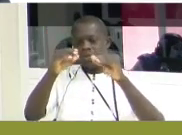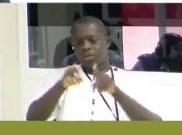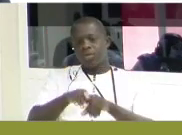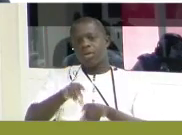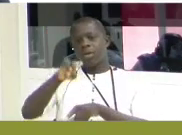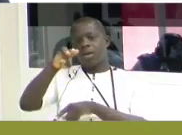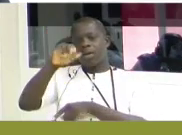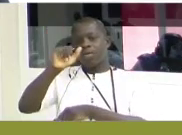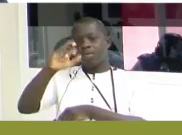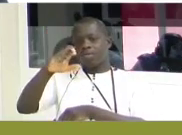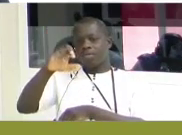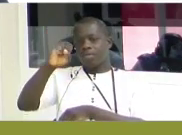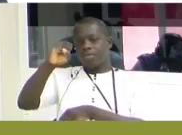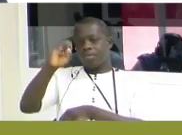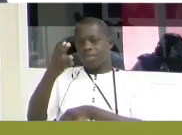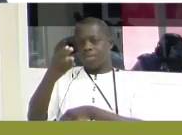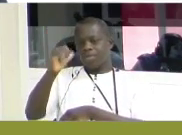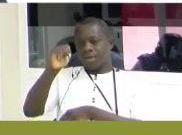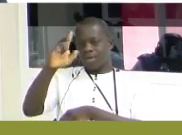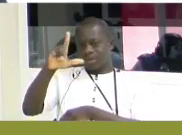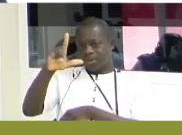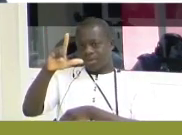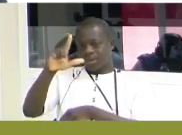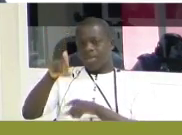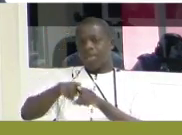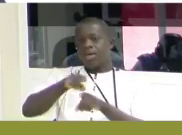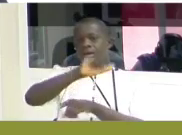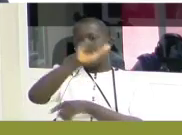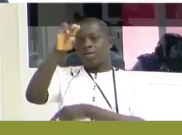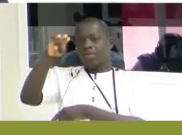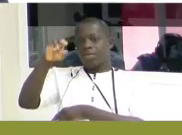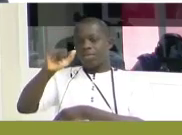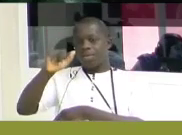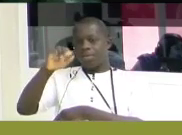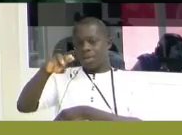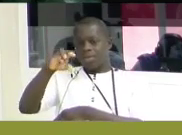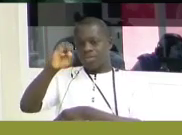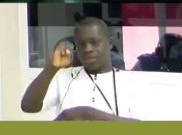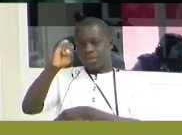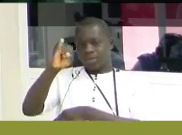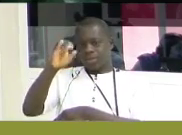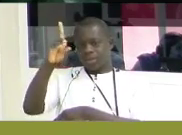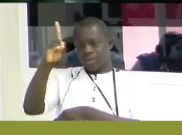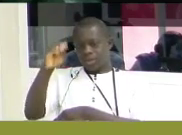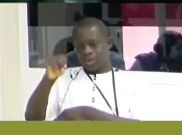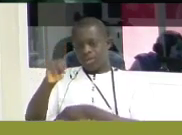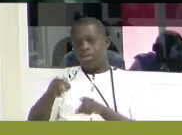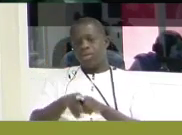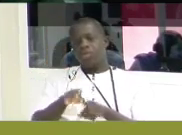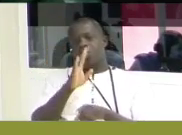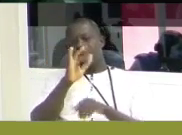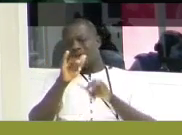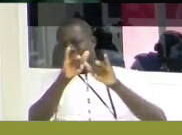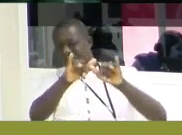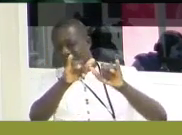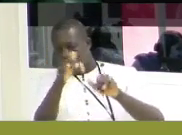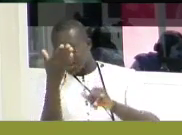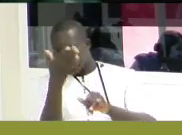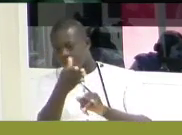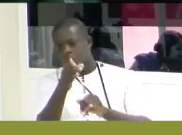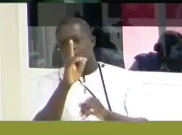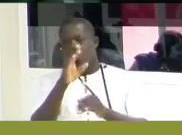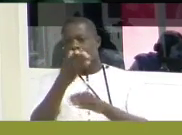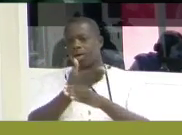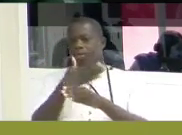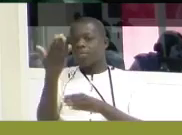of press, then Mam Said was his assistant as the press officer. And did he remain there? Did you have any other director of